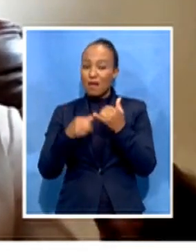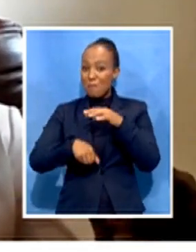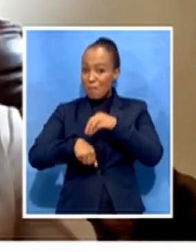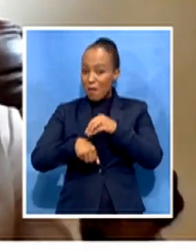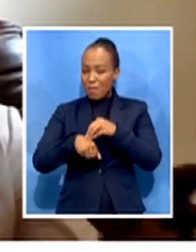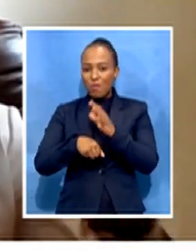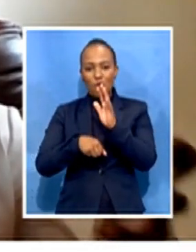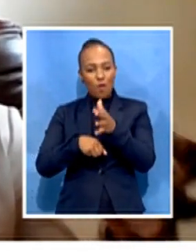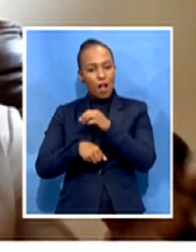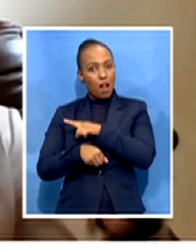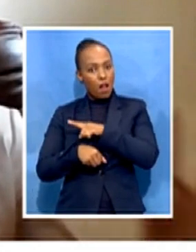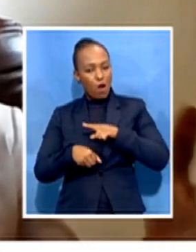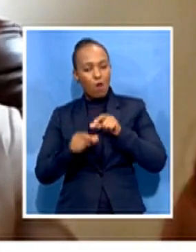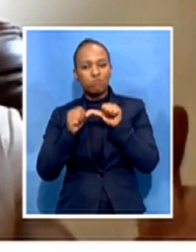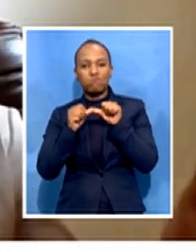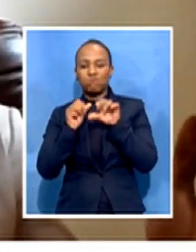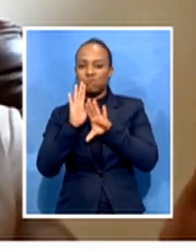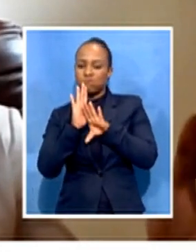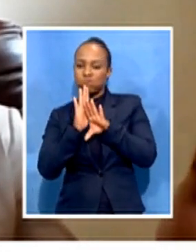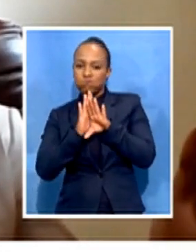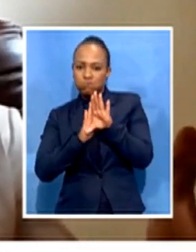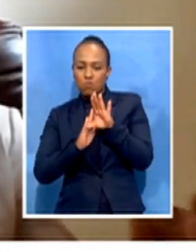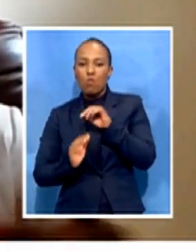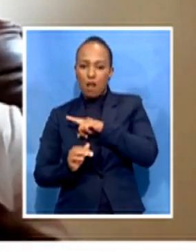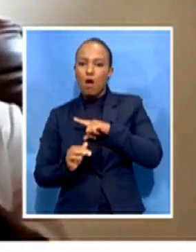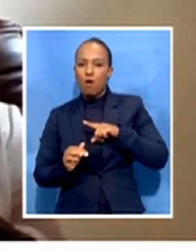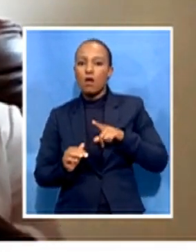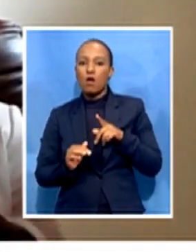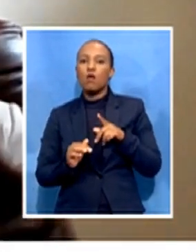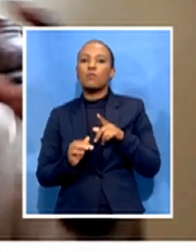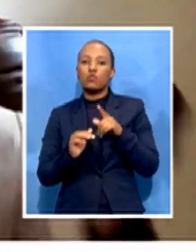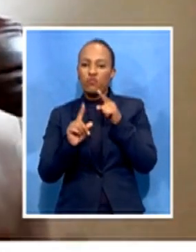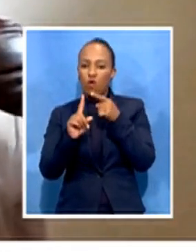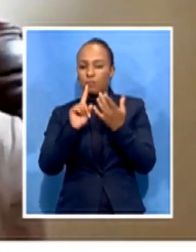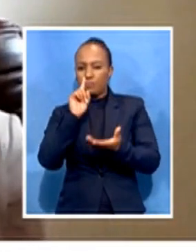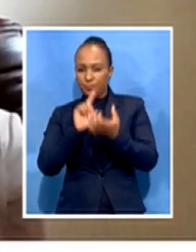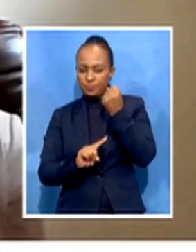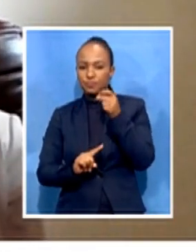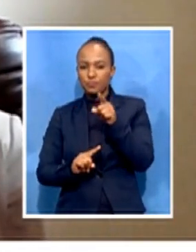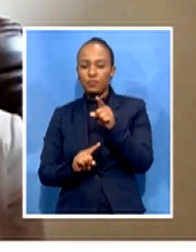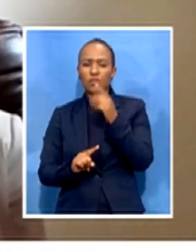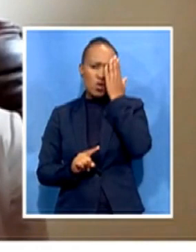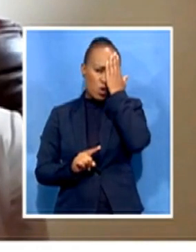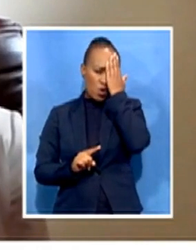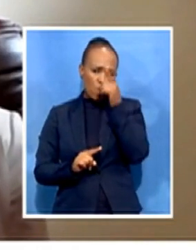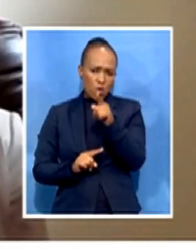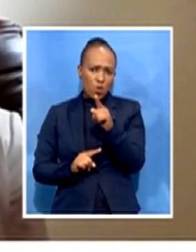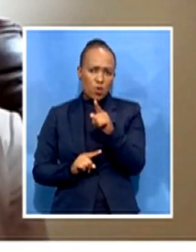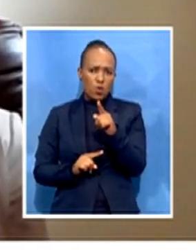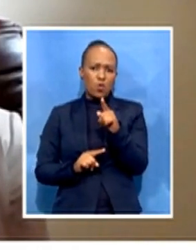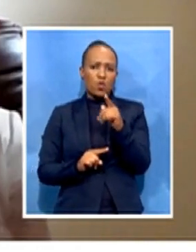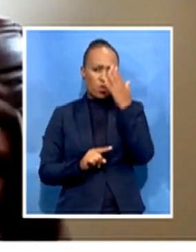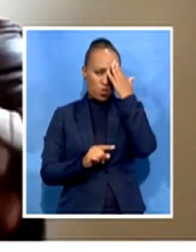it took to actually achieve, the demise of these institutions.